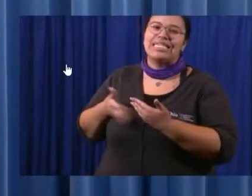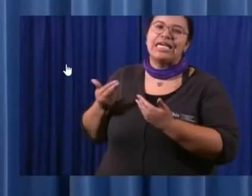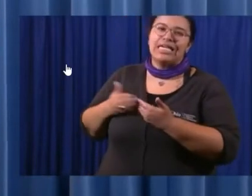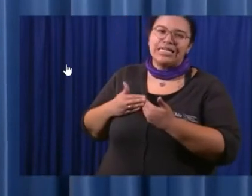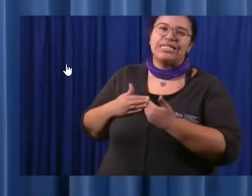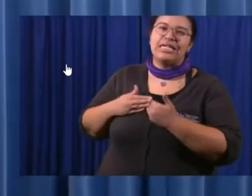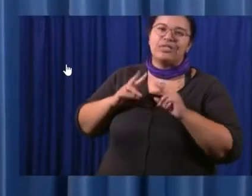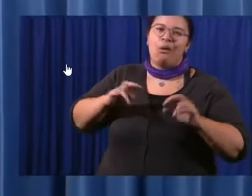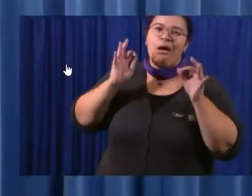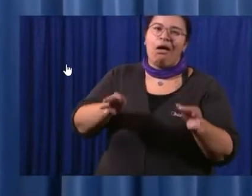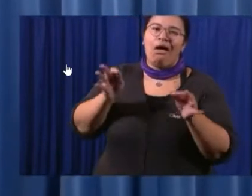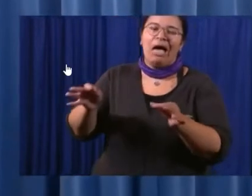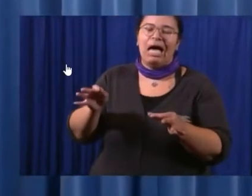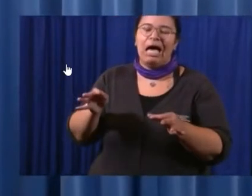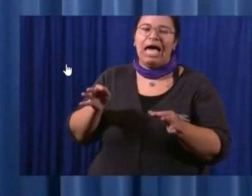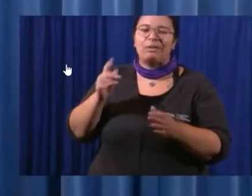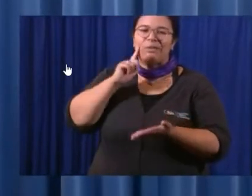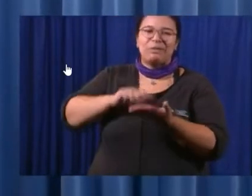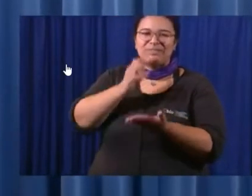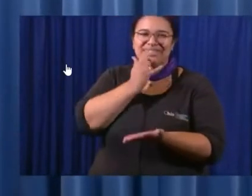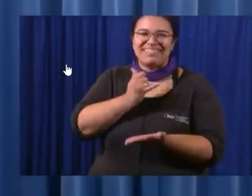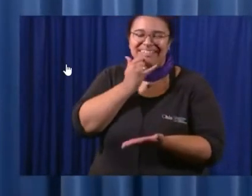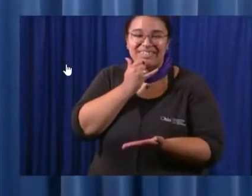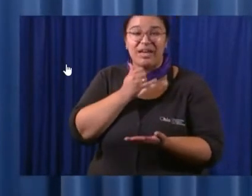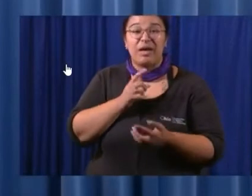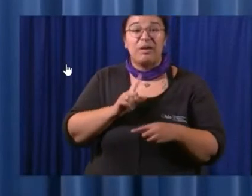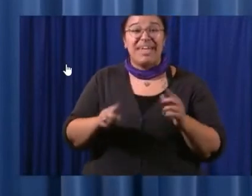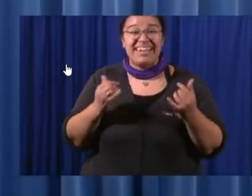cuts, anticipating this need now?